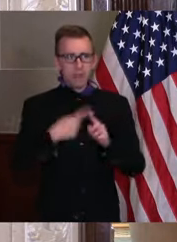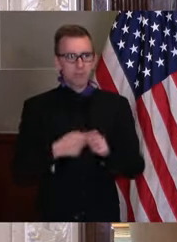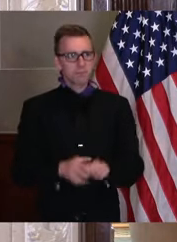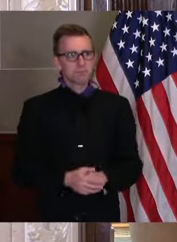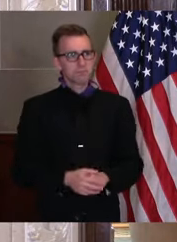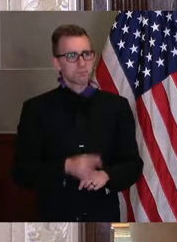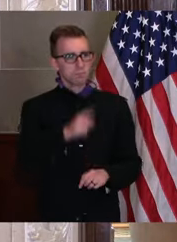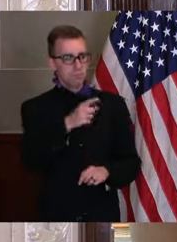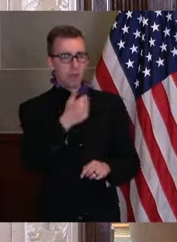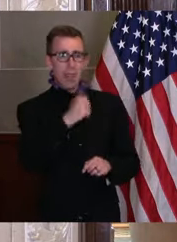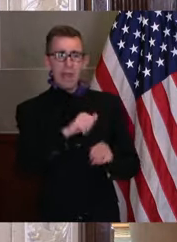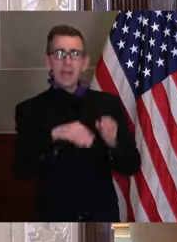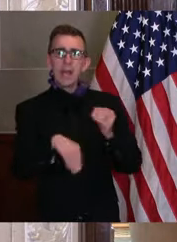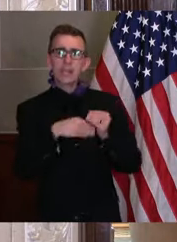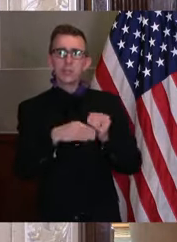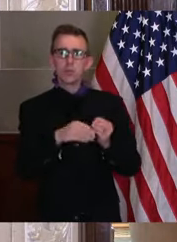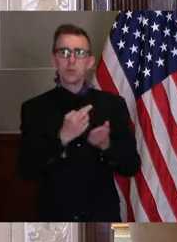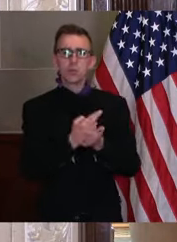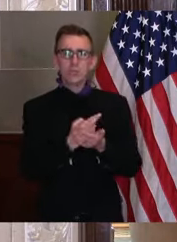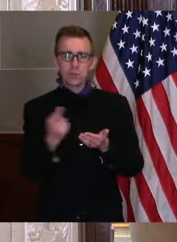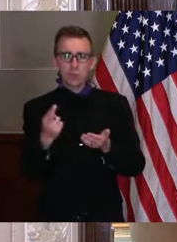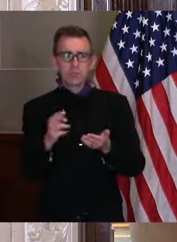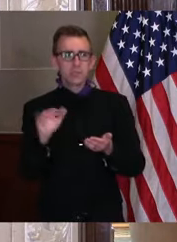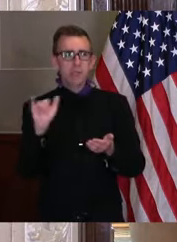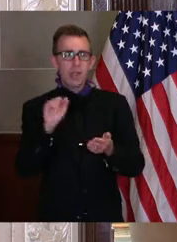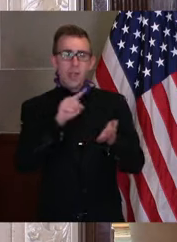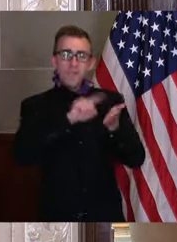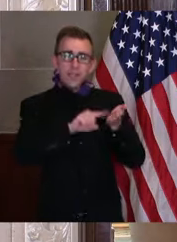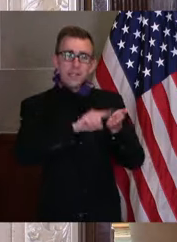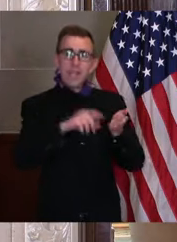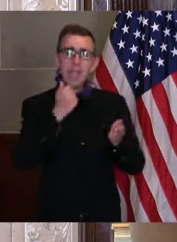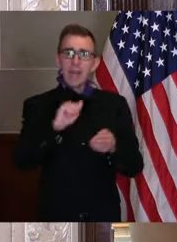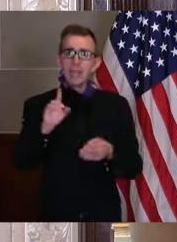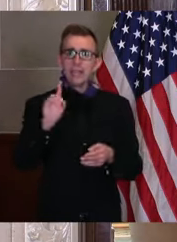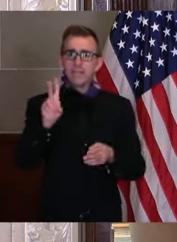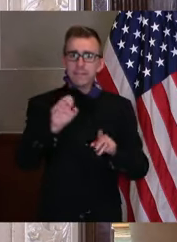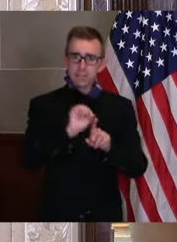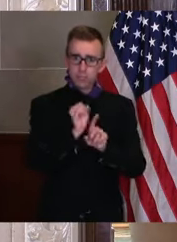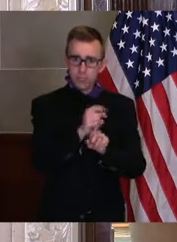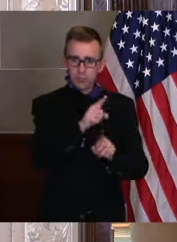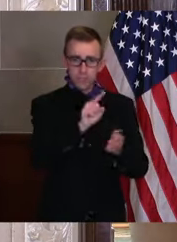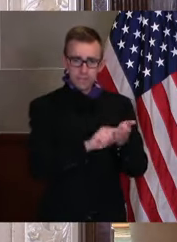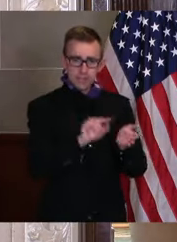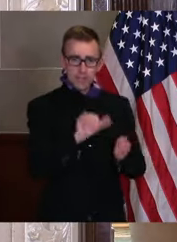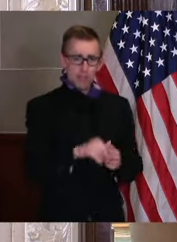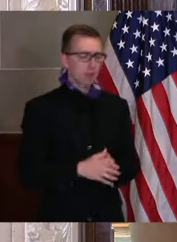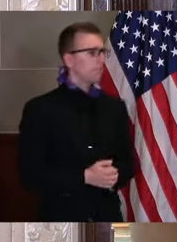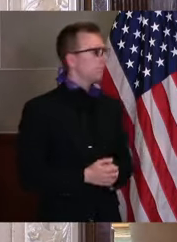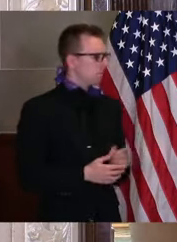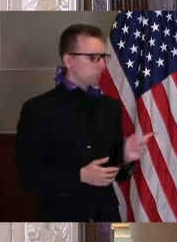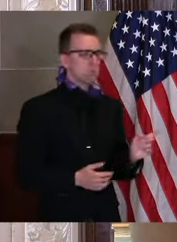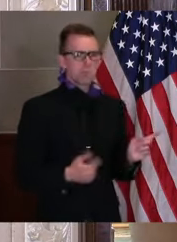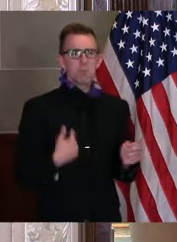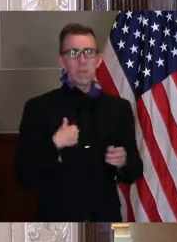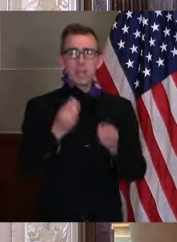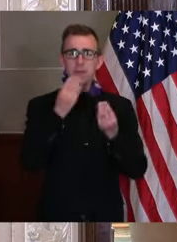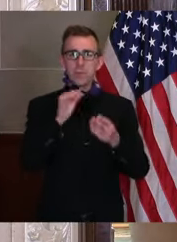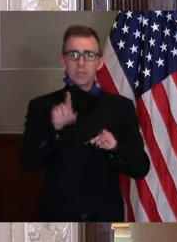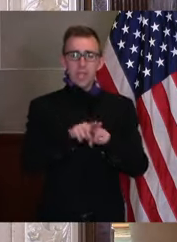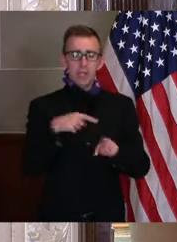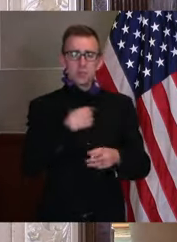moving any additional resources into investigating any of this at all? Well, right now we depend on the information where it comes